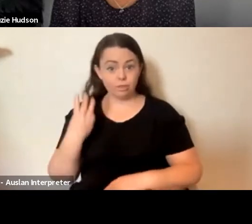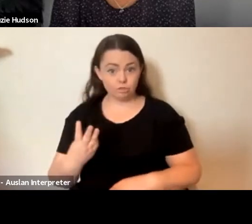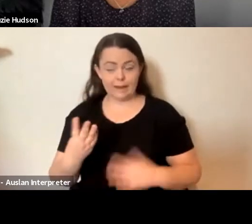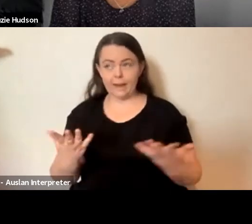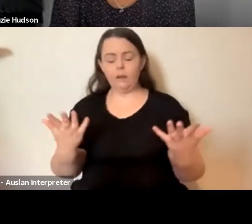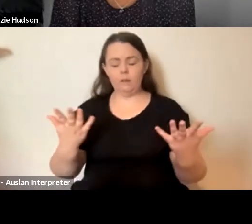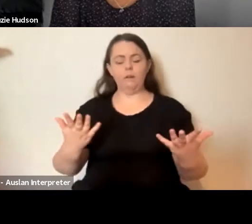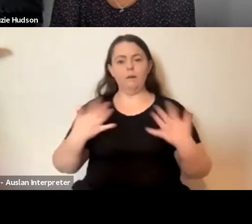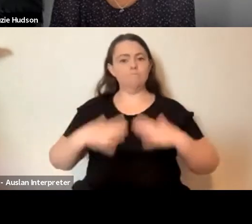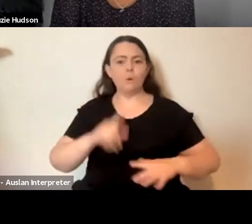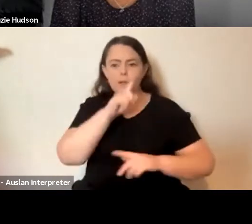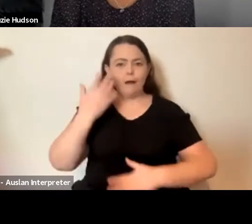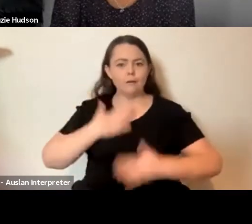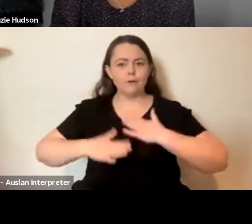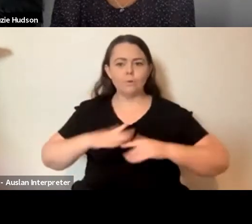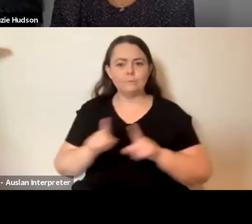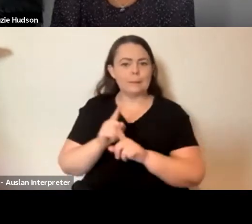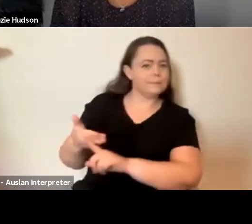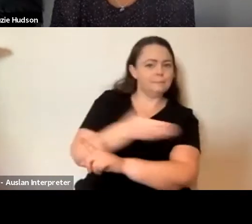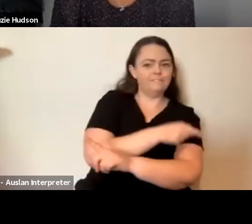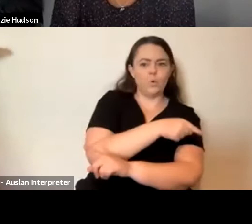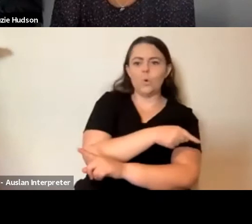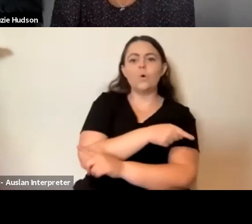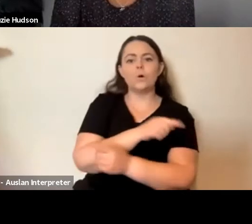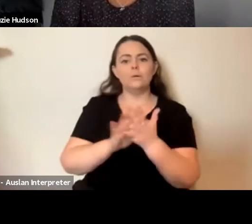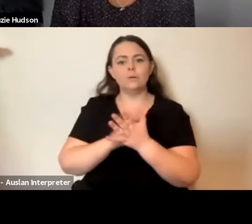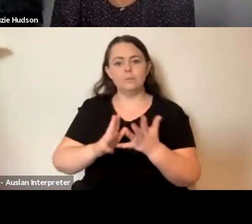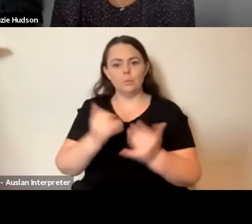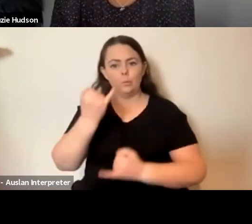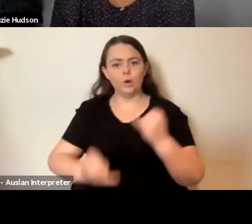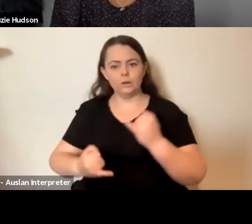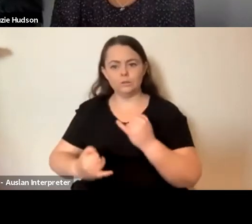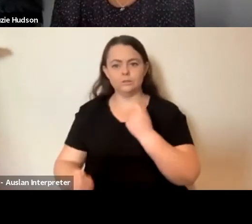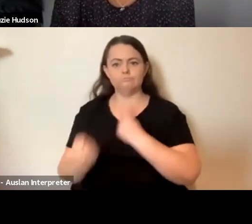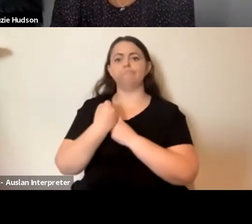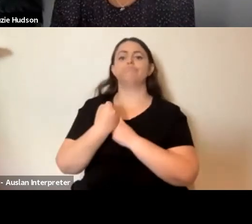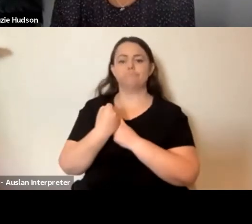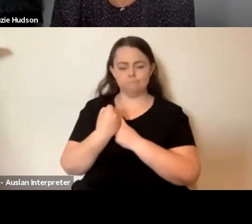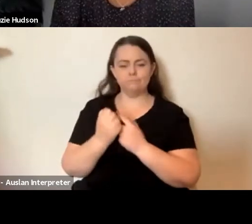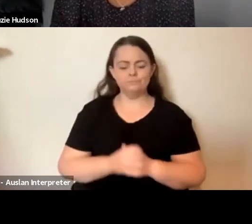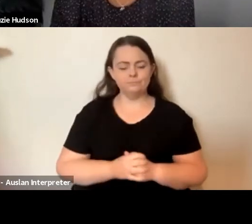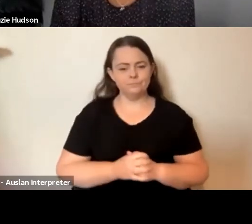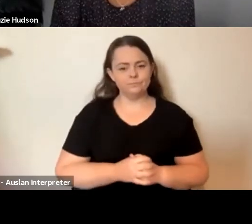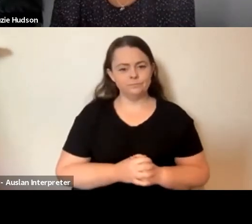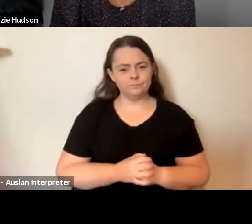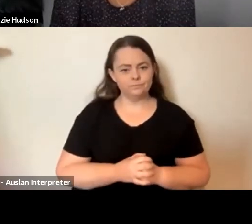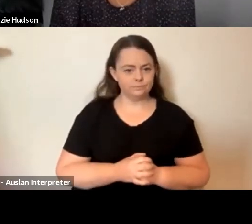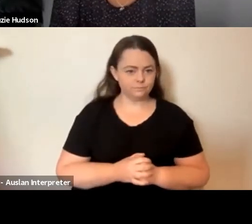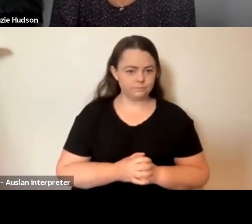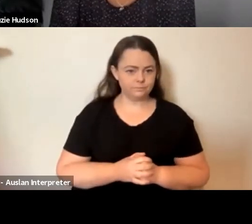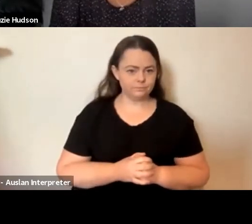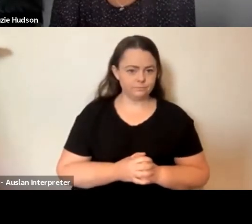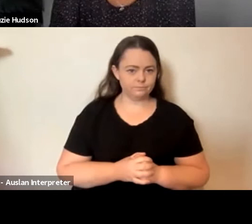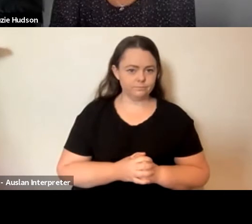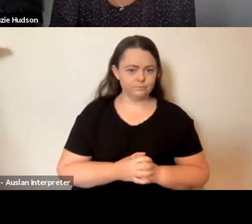be volatility and fluctuations in the market as kind of we move through that's always been there, but particularly so as we move through the kind of